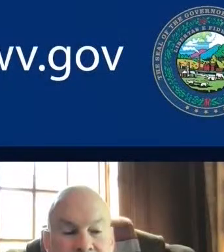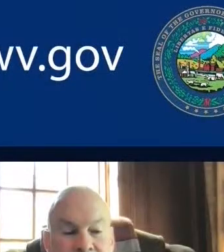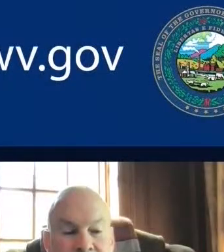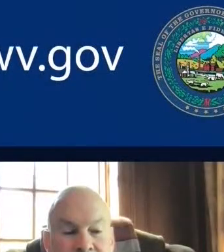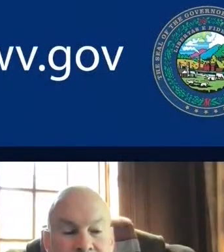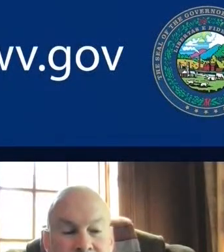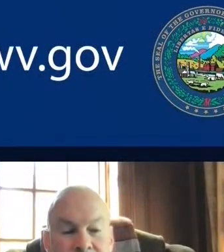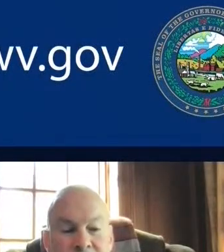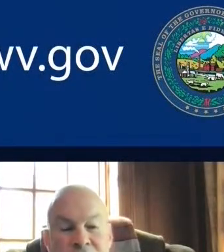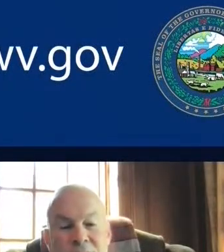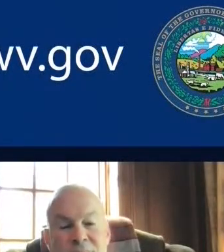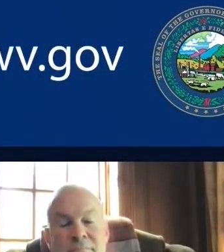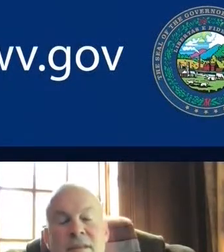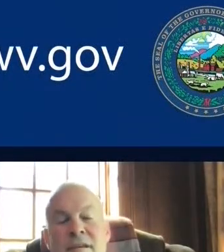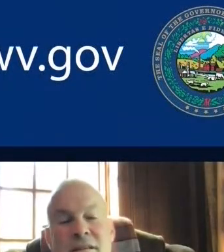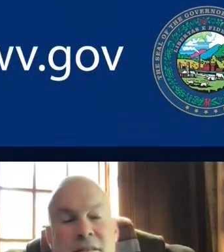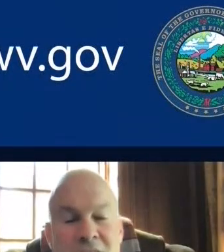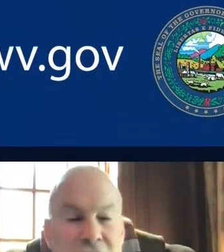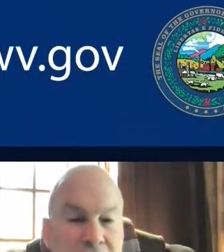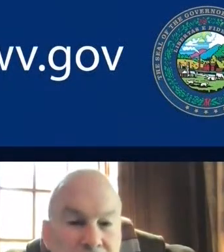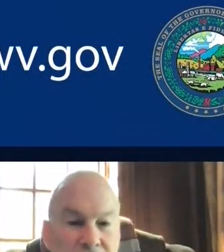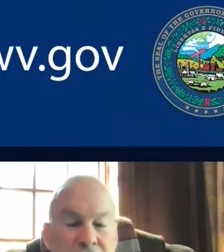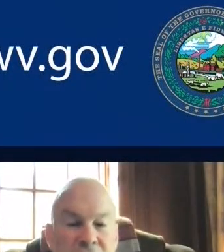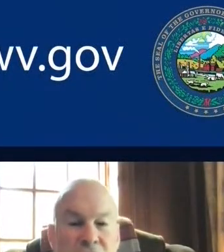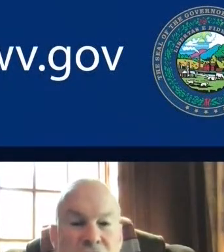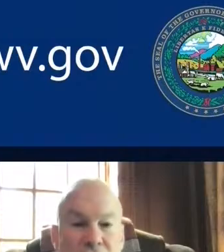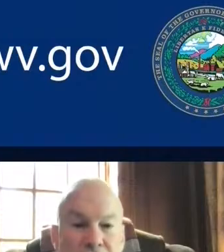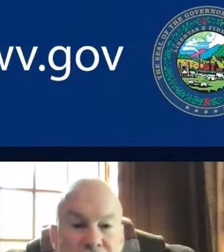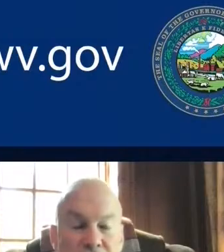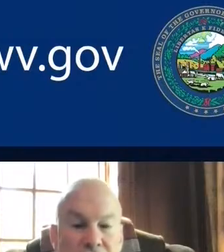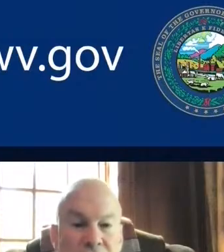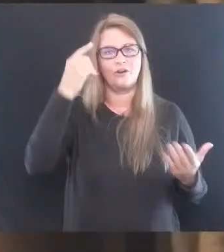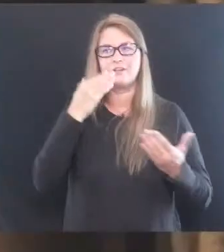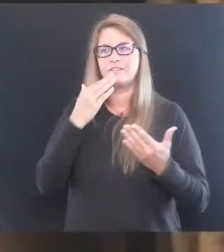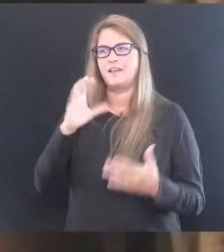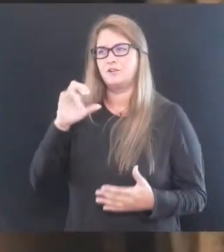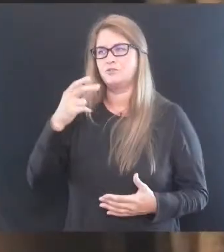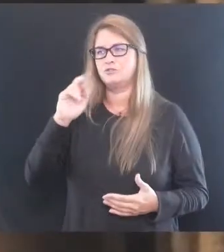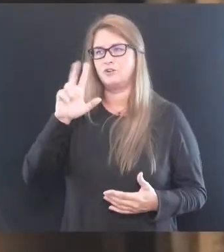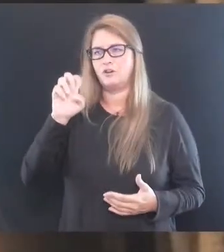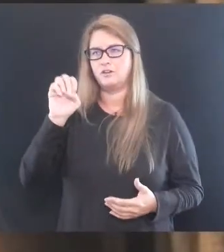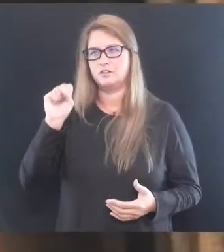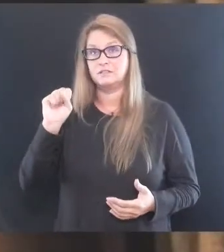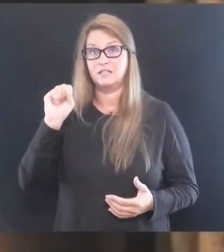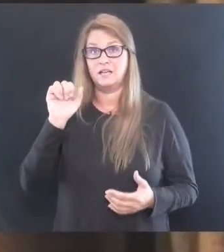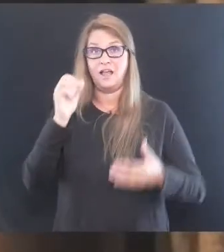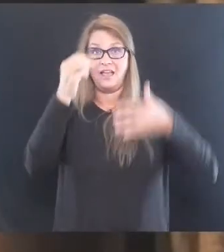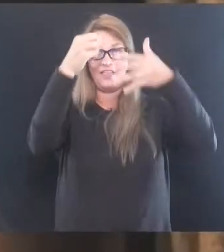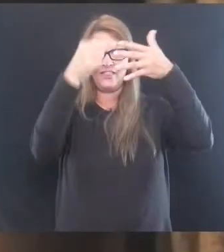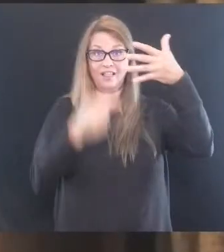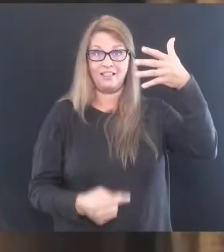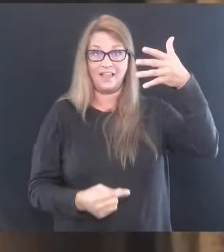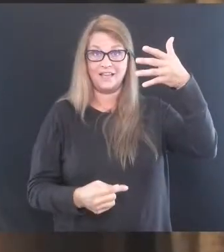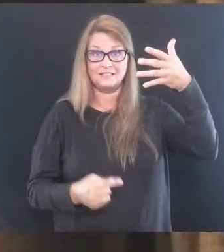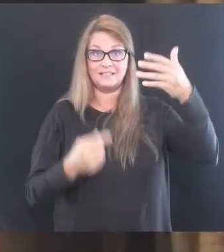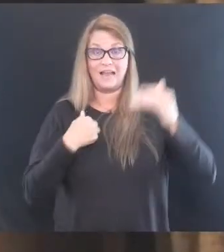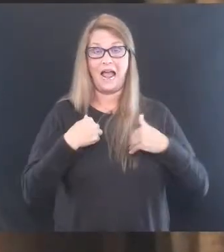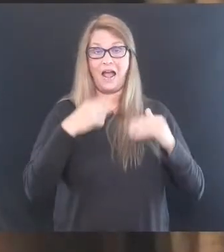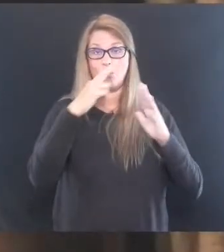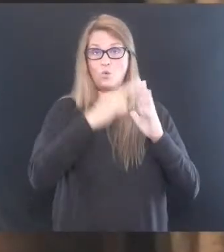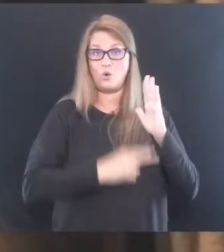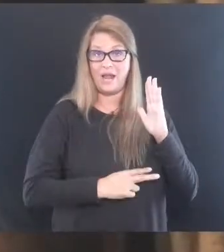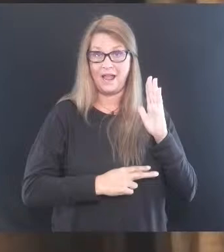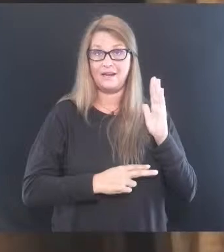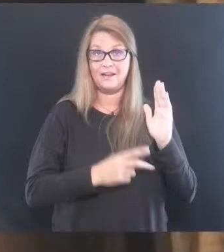Dr. Marsh, please go. Thank you, Governor. Thank you, Charles. So the list of indications that I read off